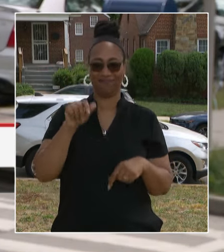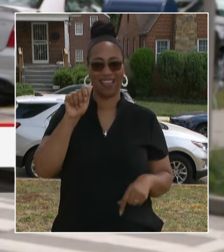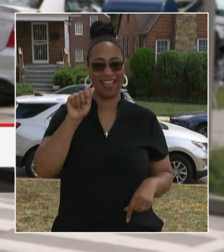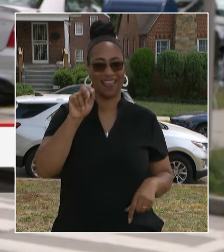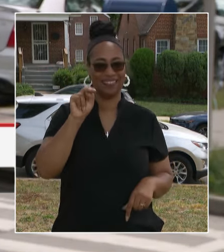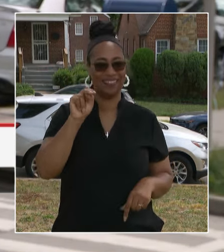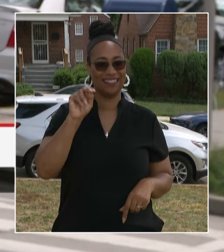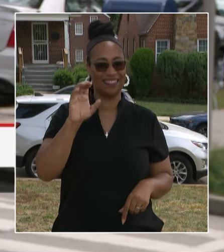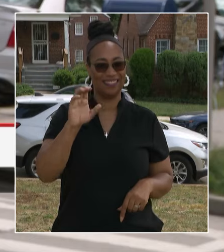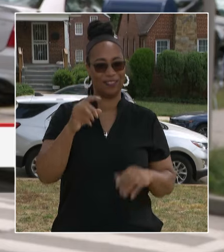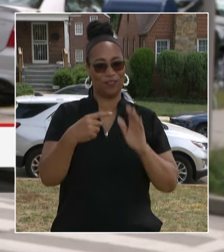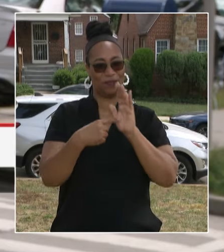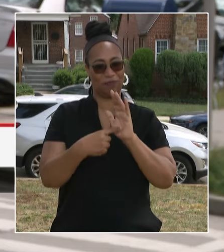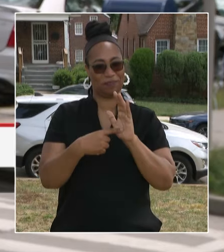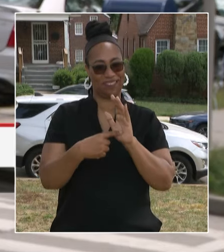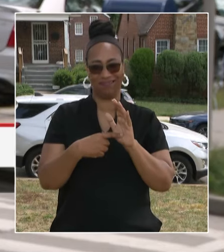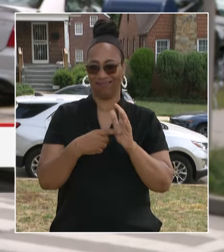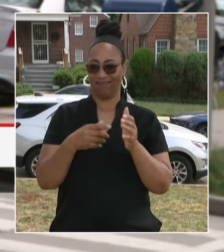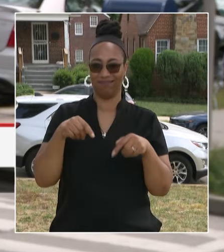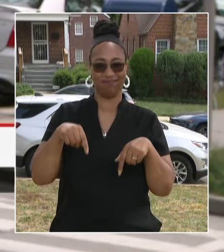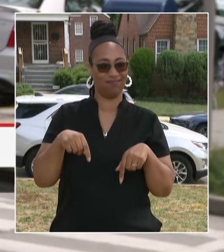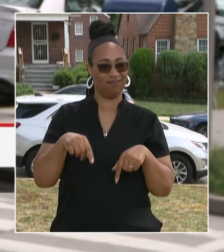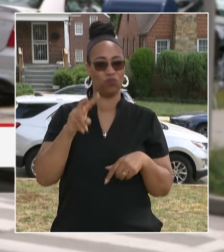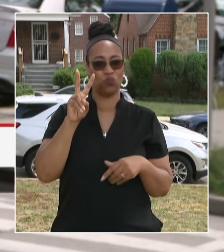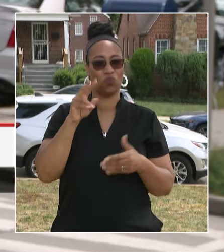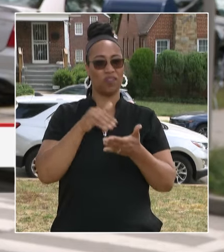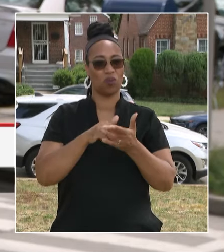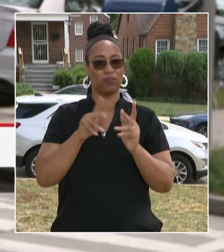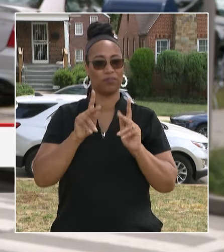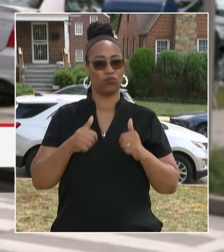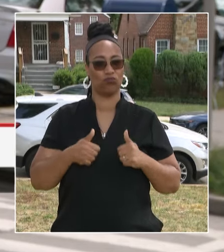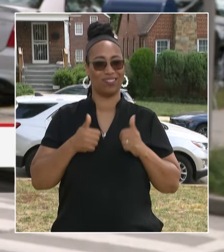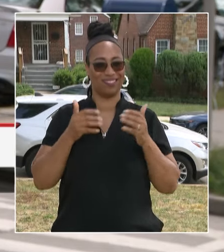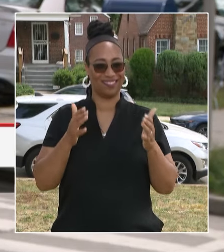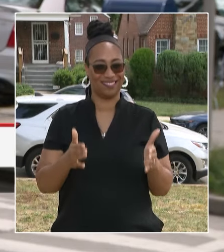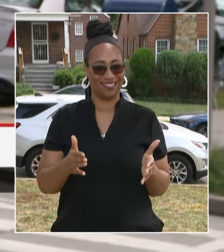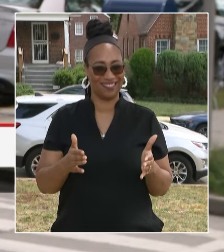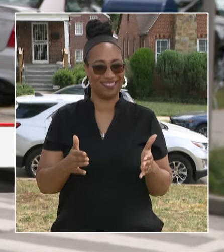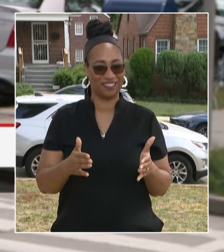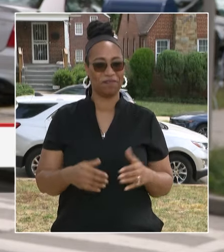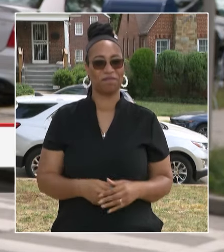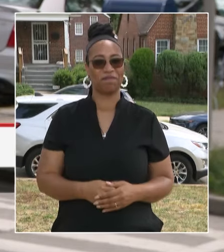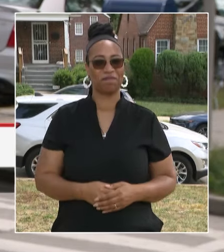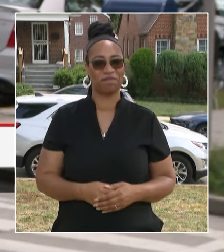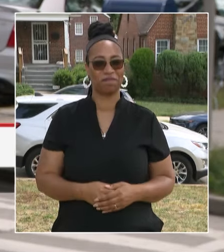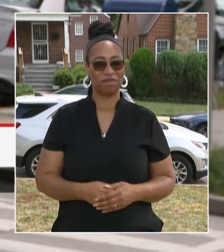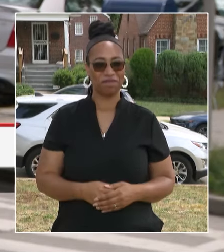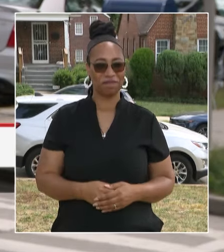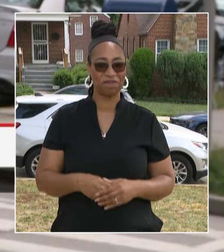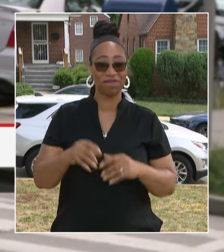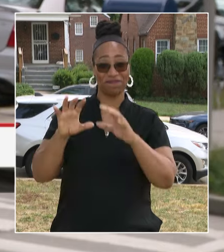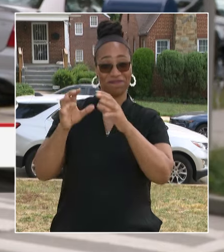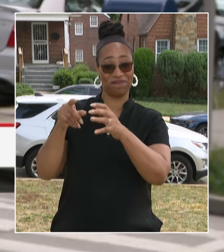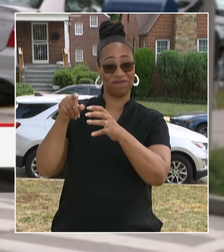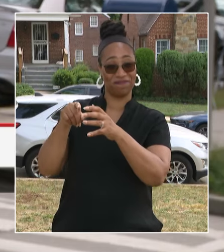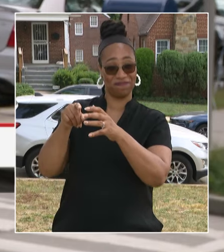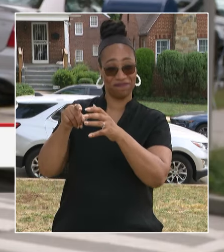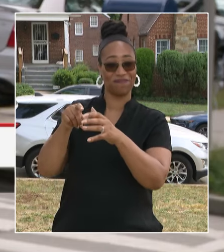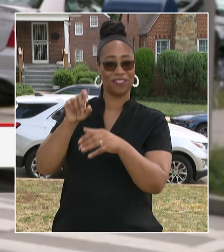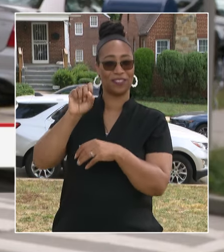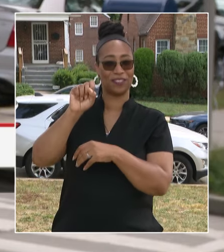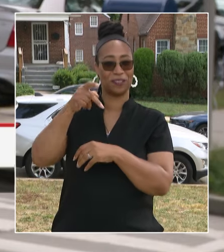residents of this area. Miss Deidre Spaulding Yeoman reached out to me, inviting me to submit testimony on the